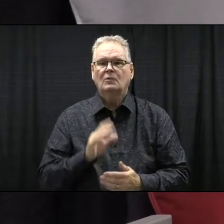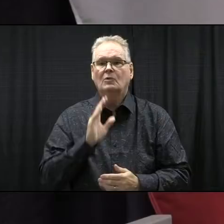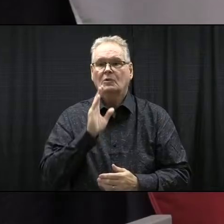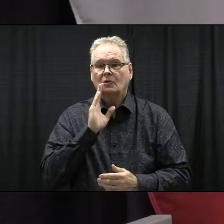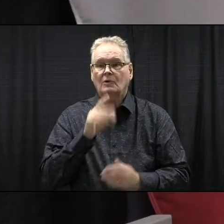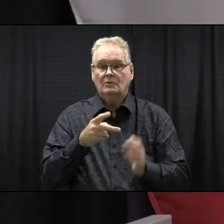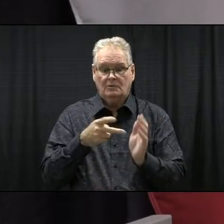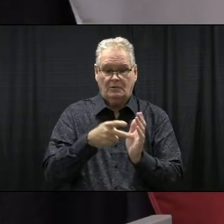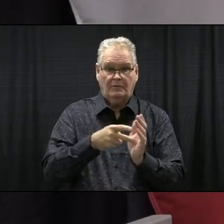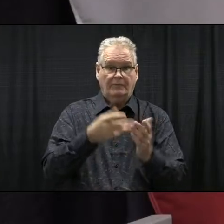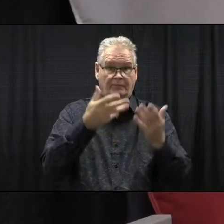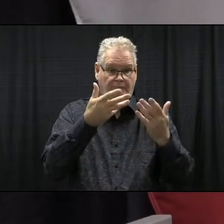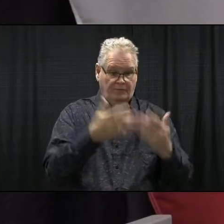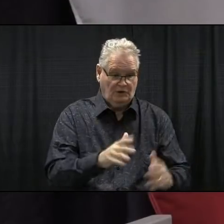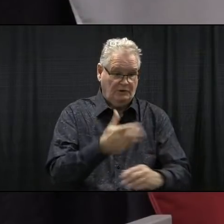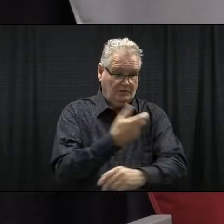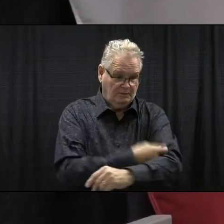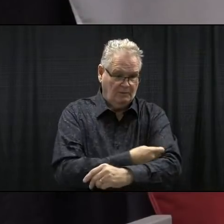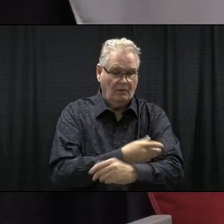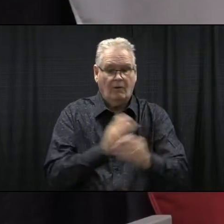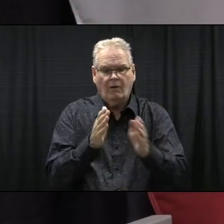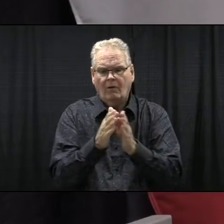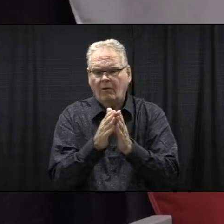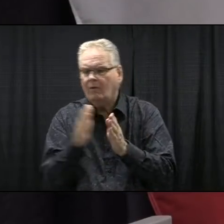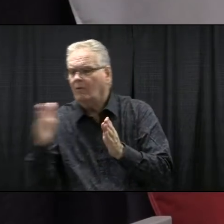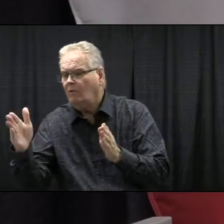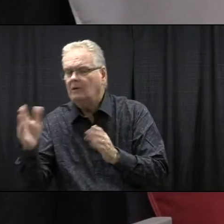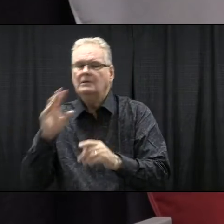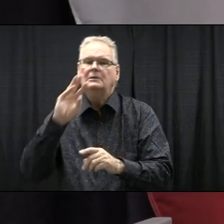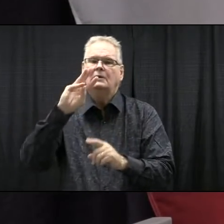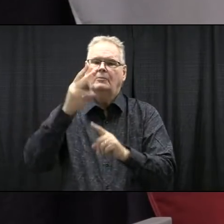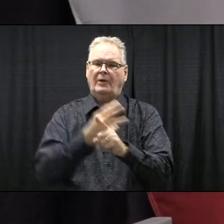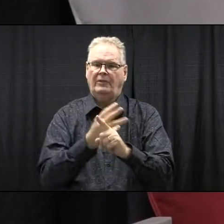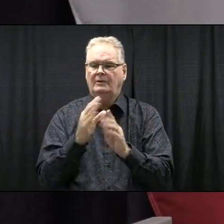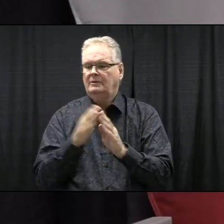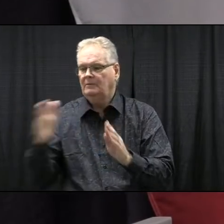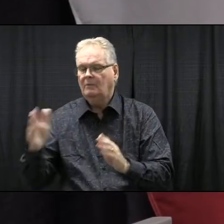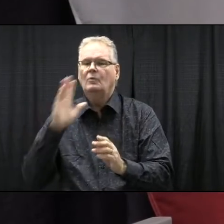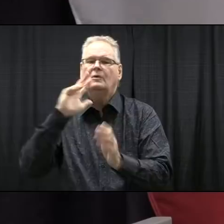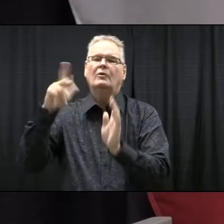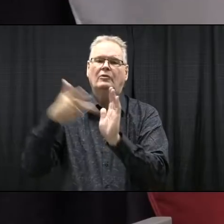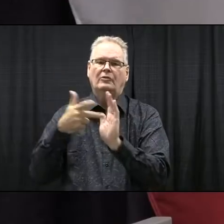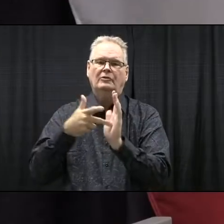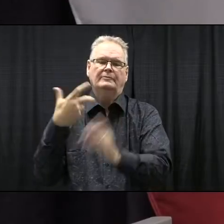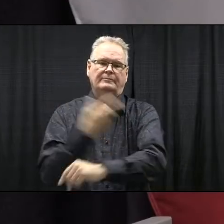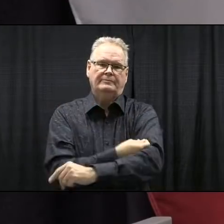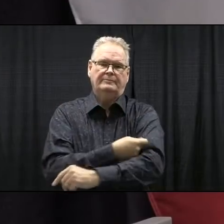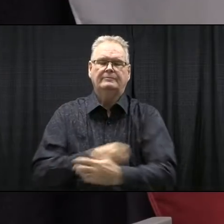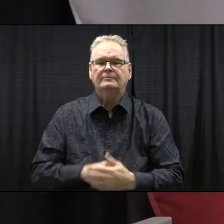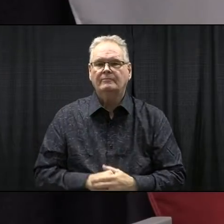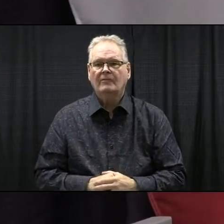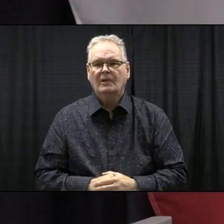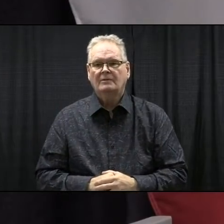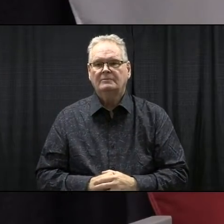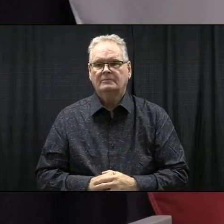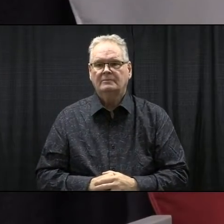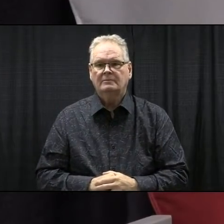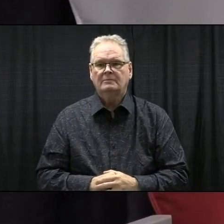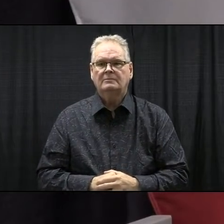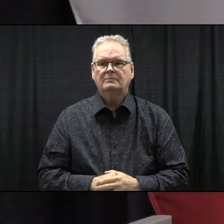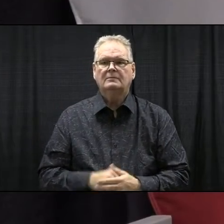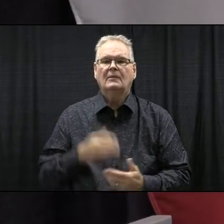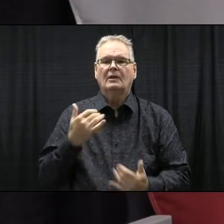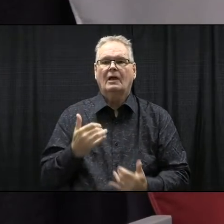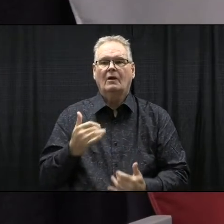regional health authorities will begin planning for the administration of these boosters. Before I conclude, please remember that only essential travel is